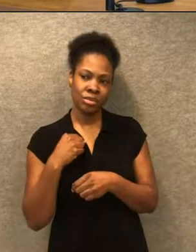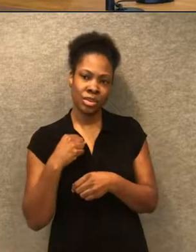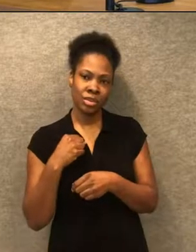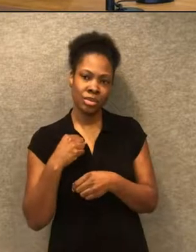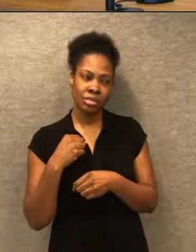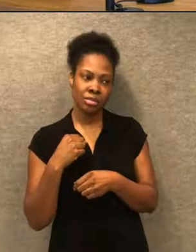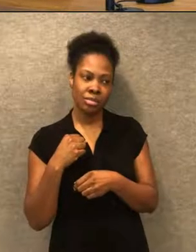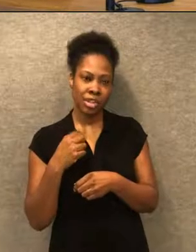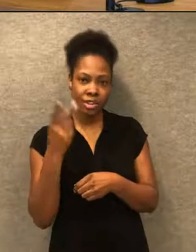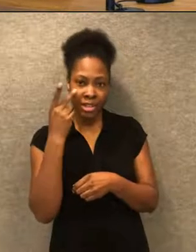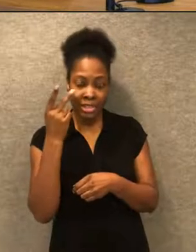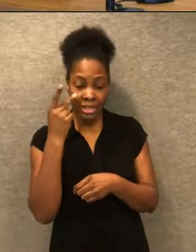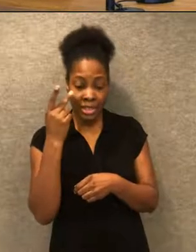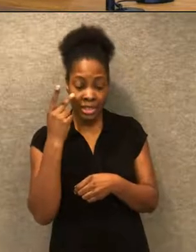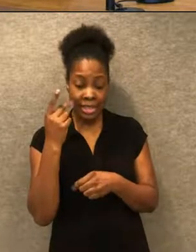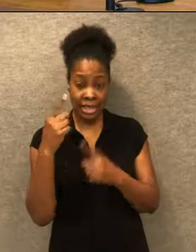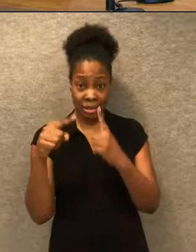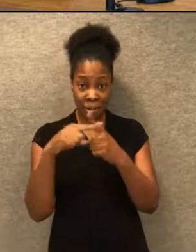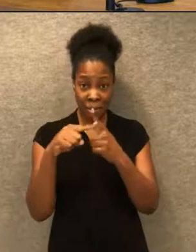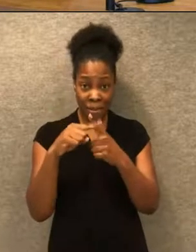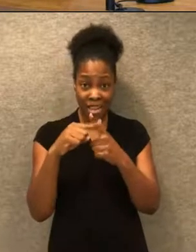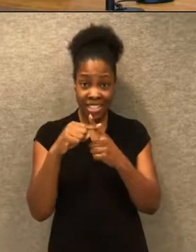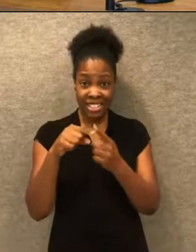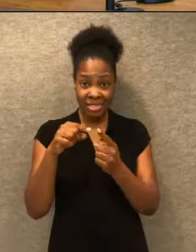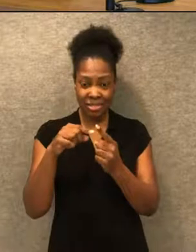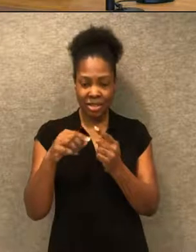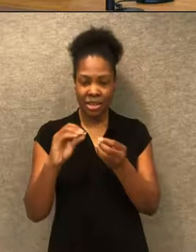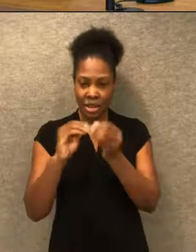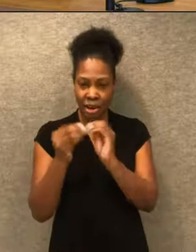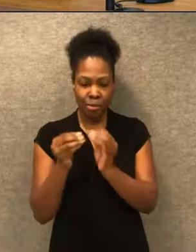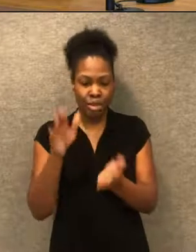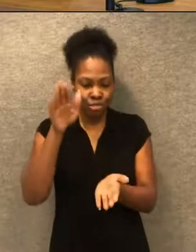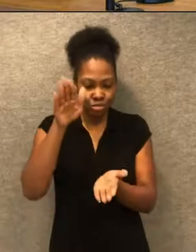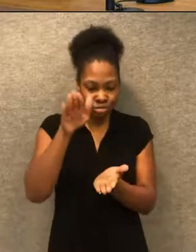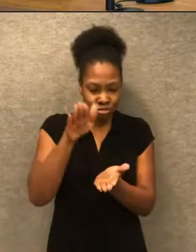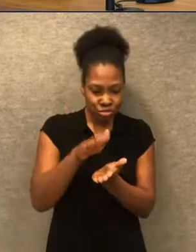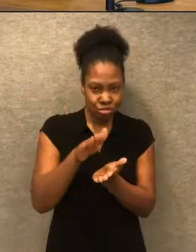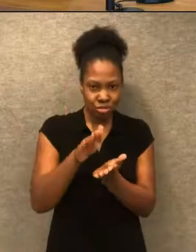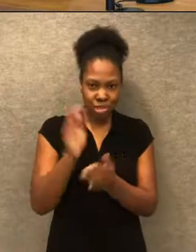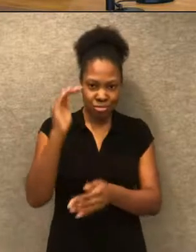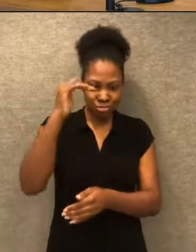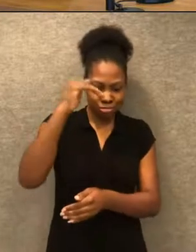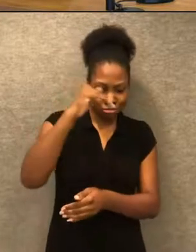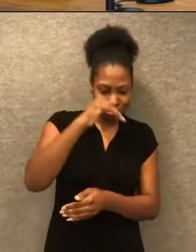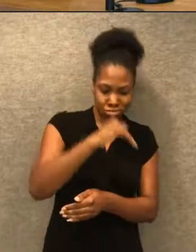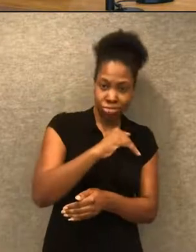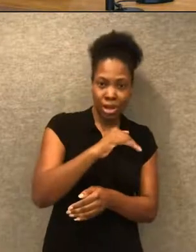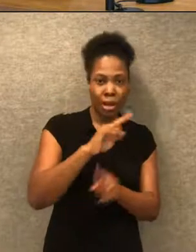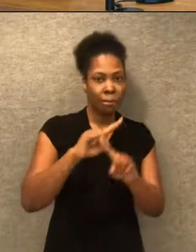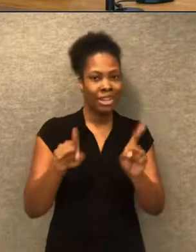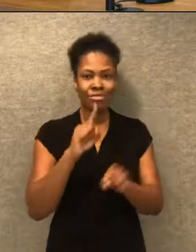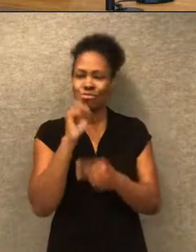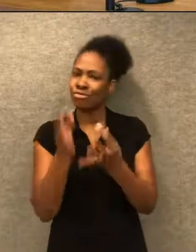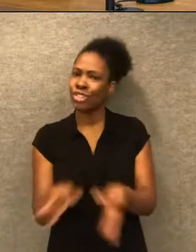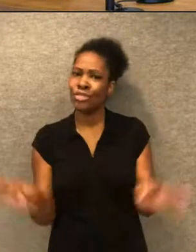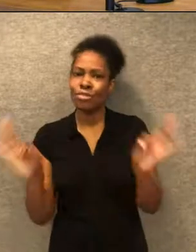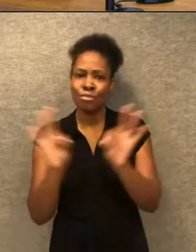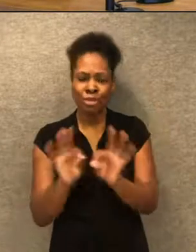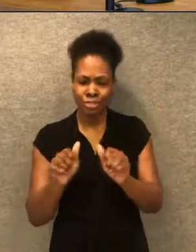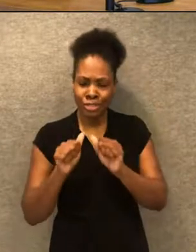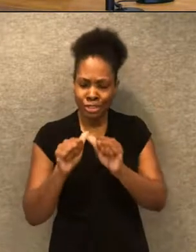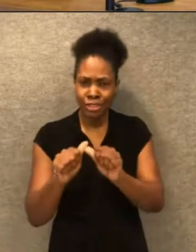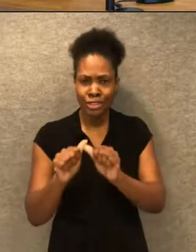positive cases per week are decreasing, but as the mayor said, it's so important for everybody to just remain